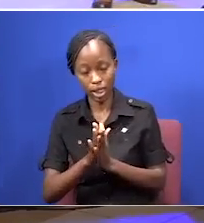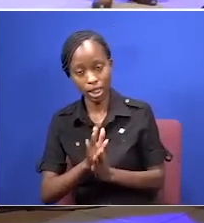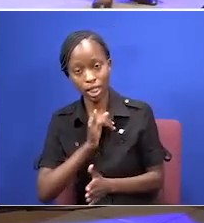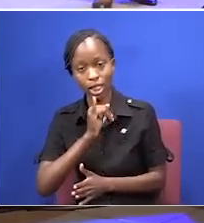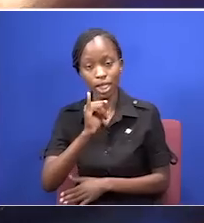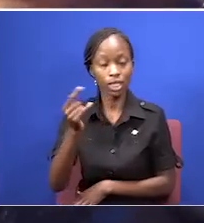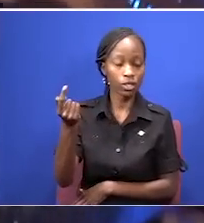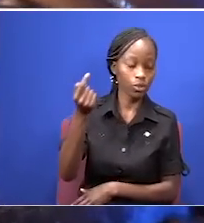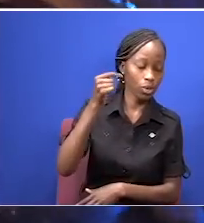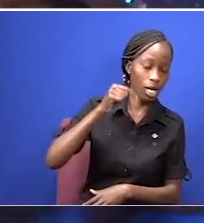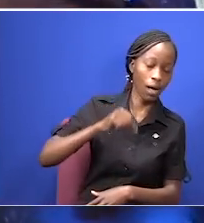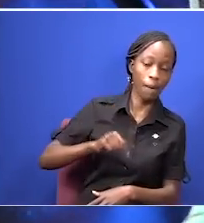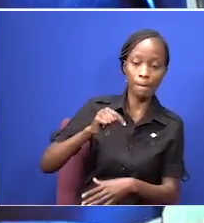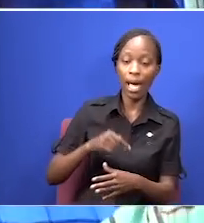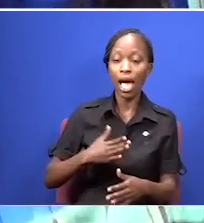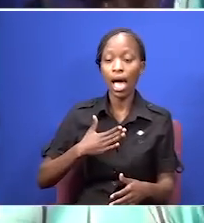hallelujah